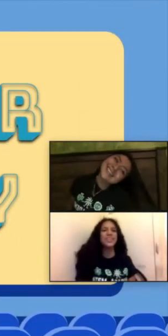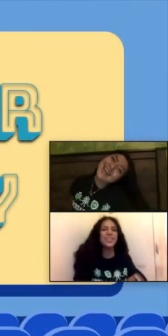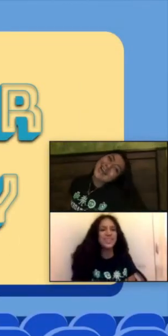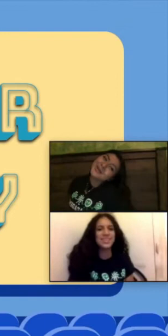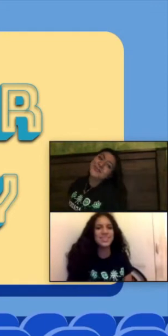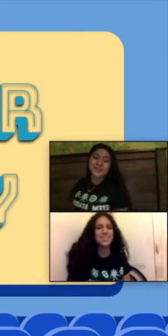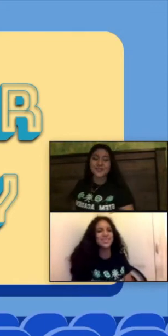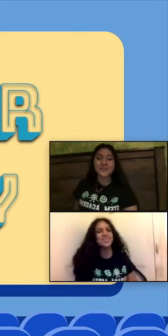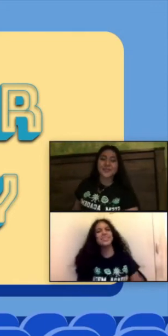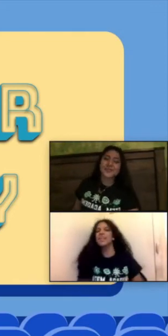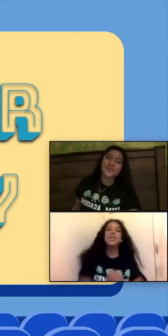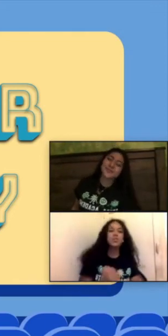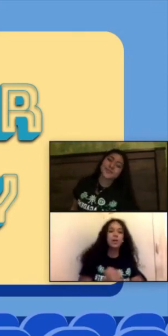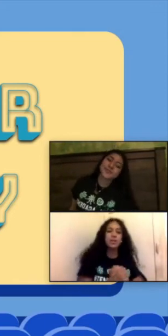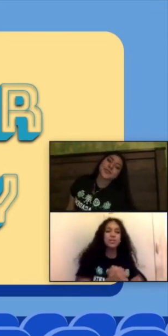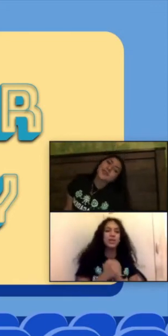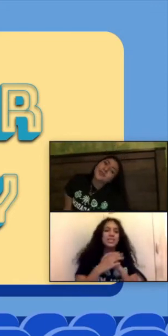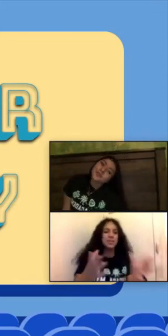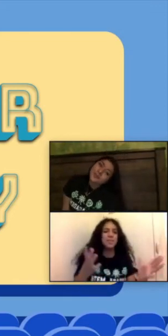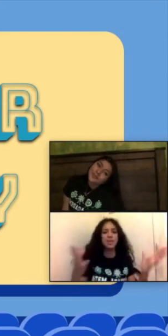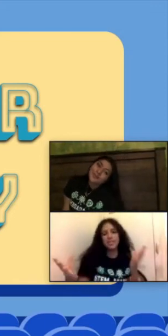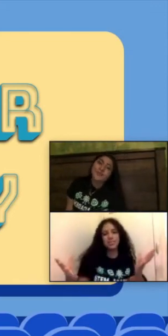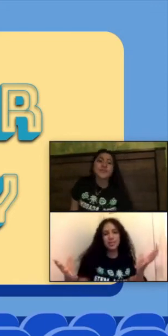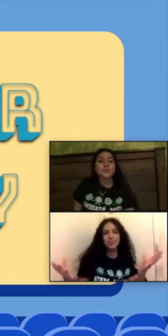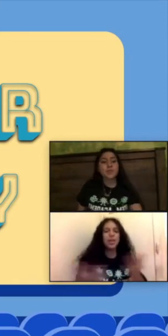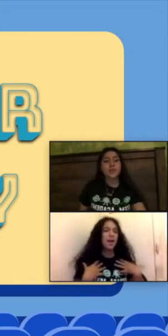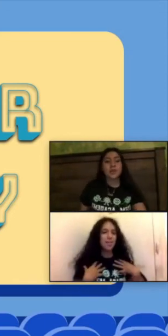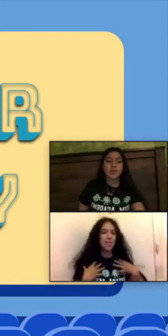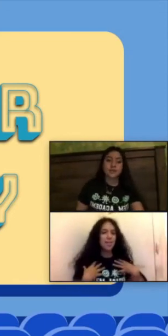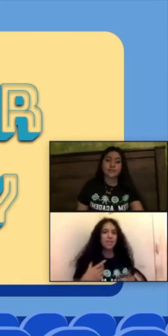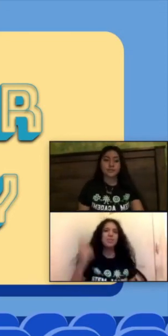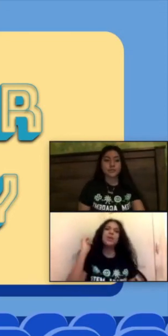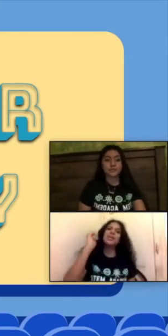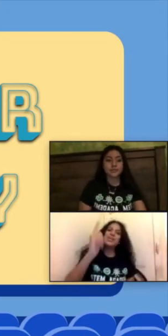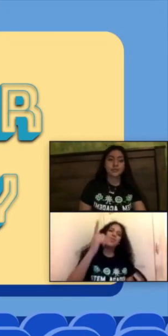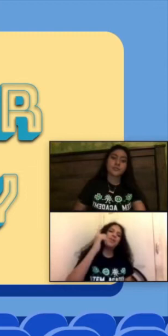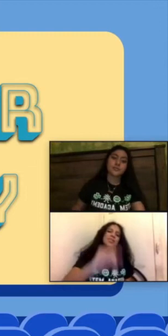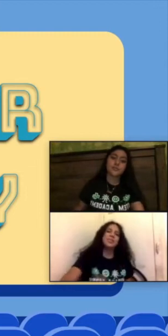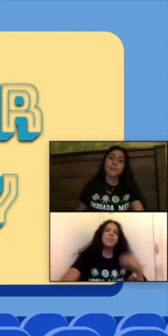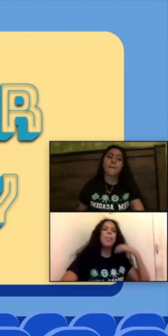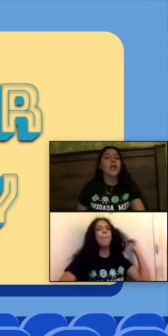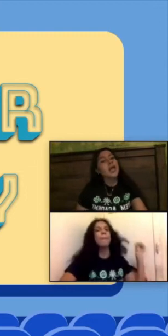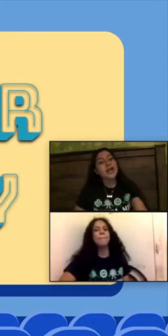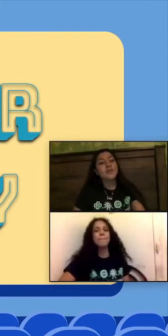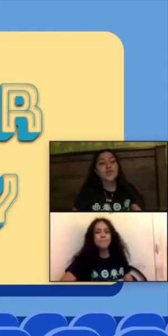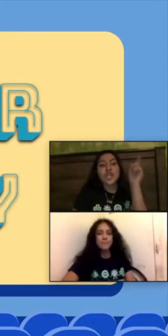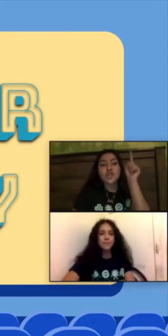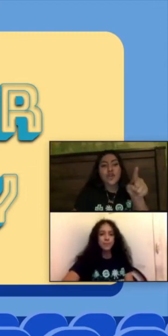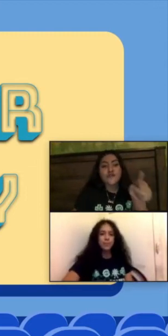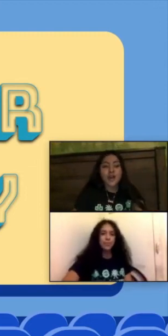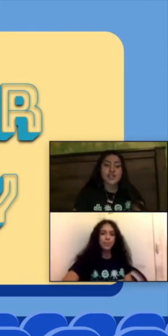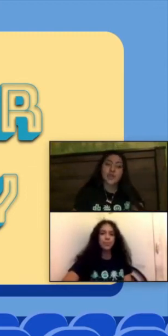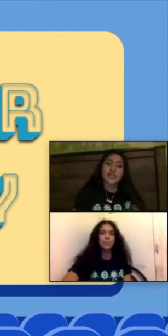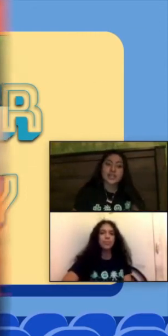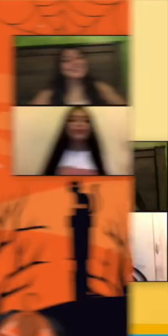Hi STEM. And welcome to our September assembly. I am Ashley Escobar, your president. And I am Tutti,